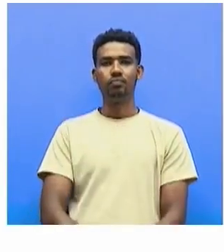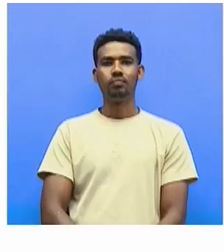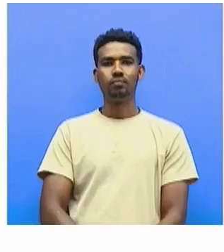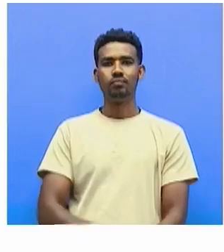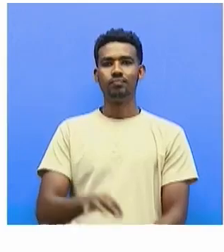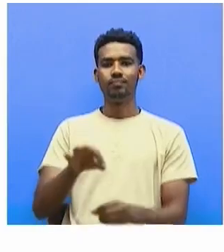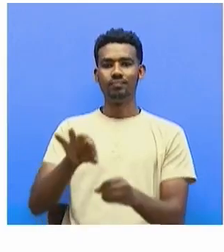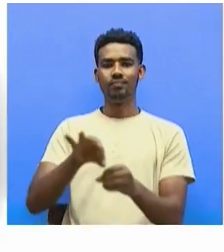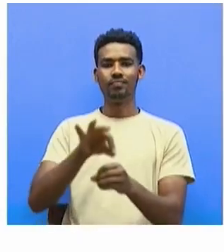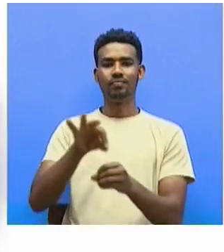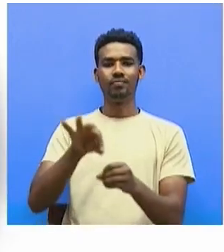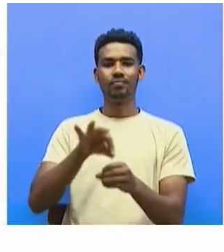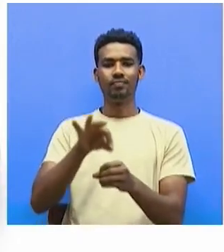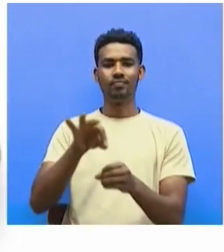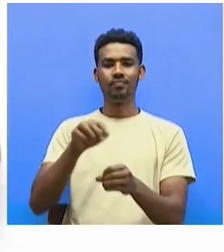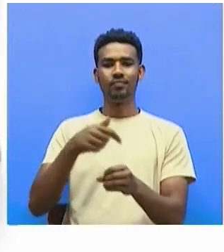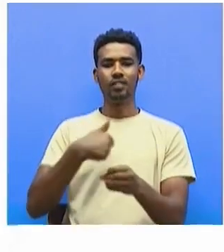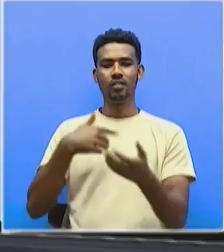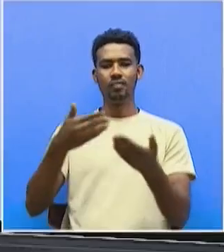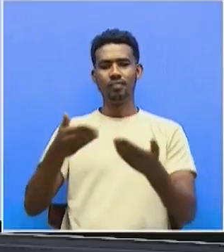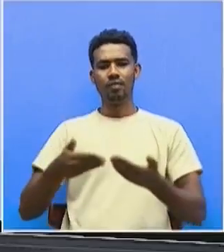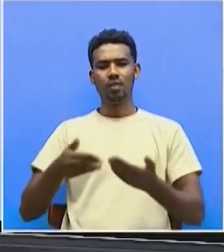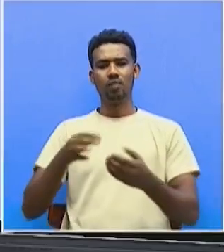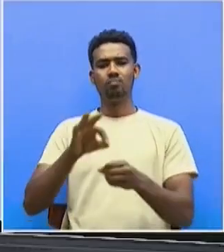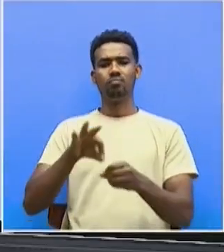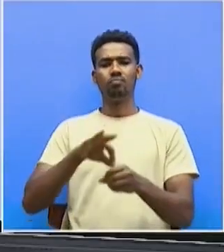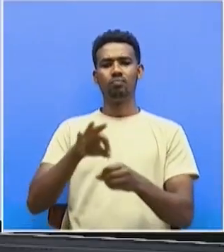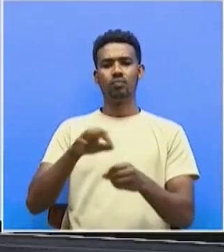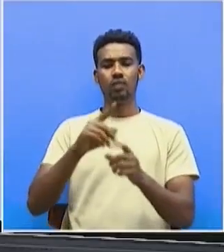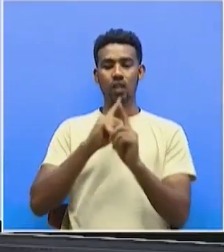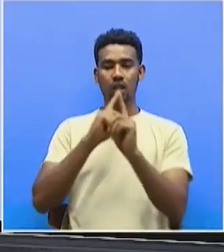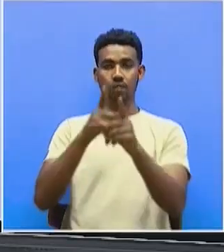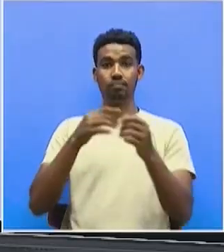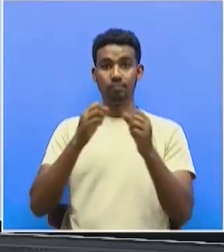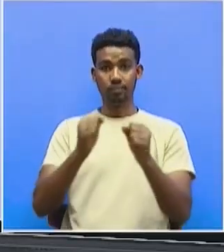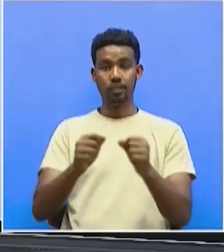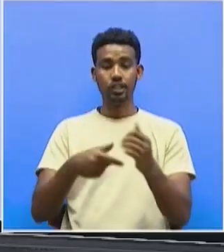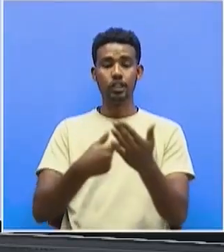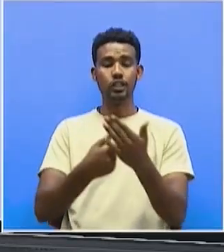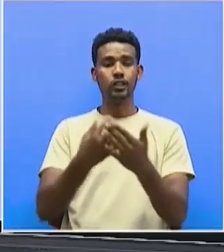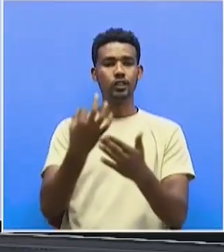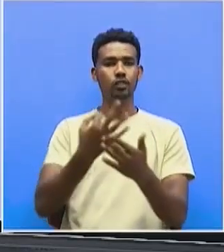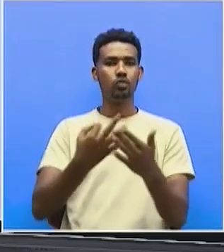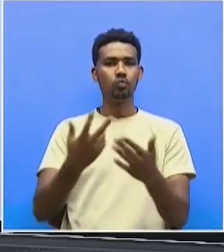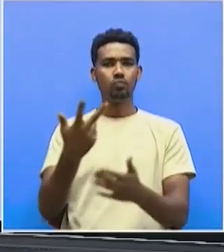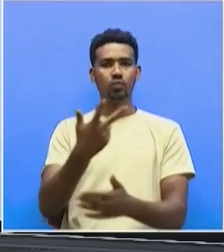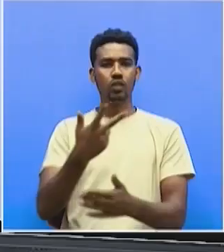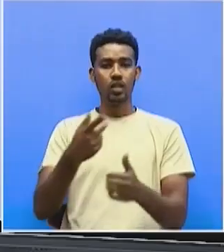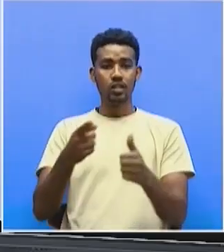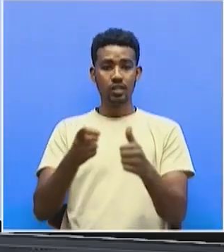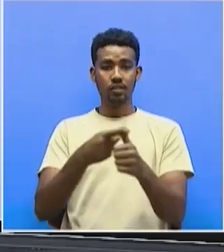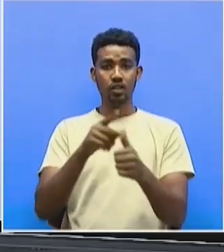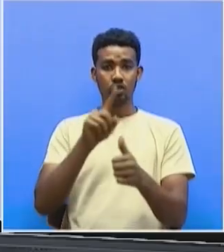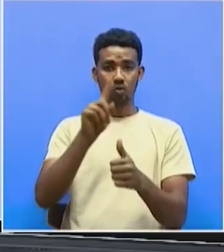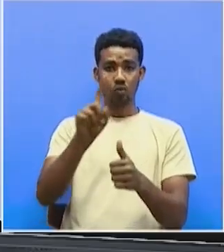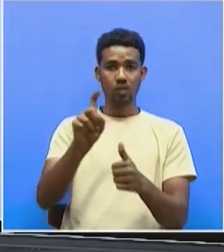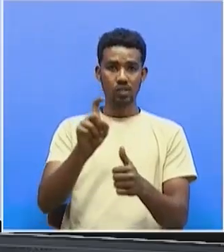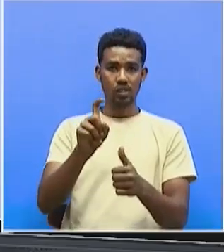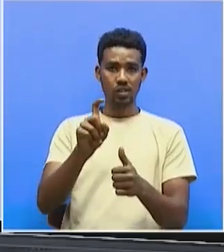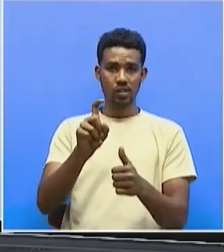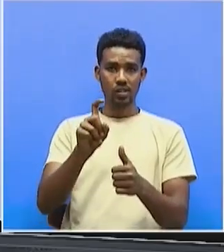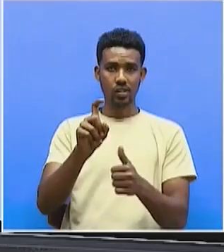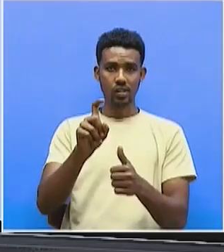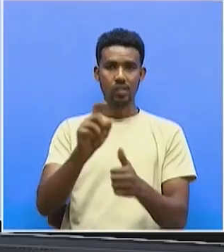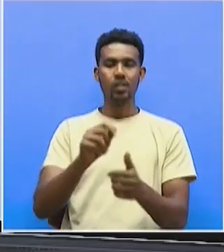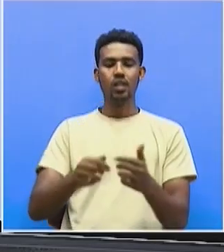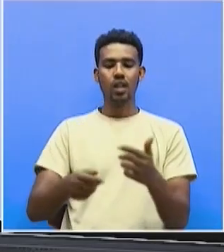tea. Look, students, these are the forms of 3 of them. The first one, question interrogative,